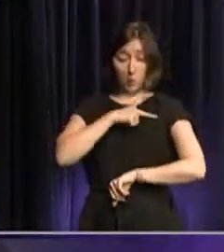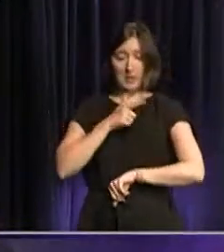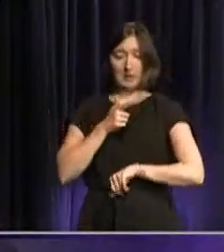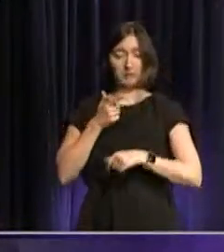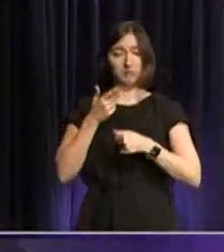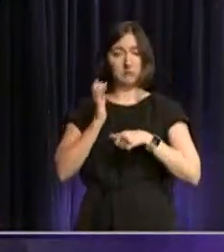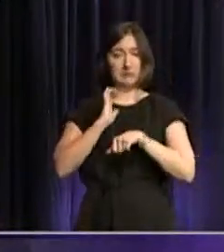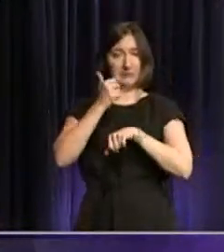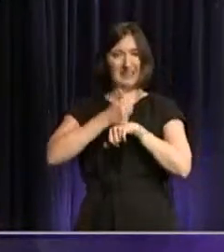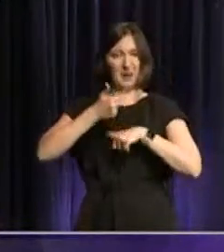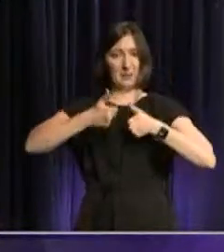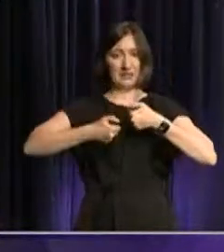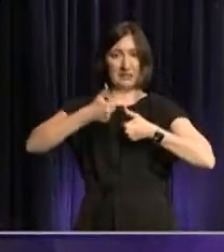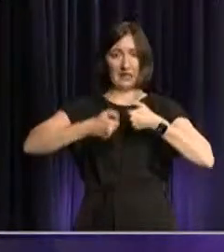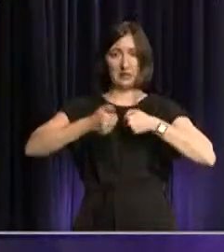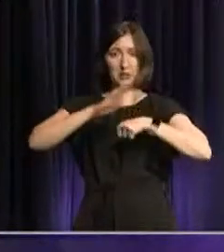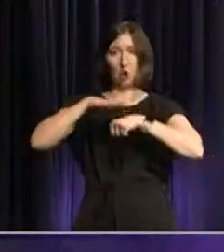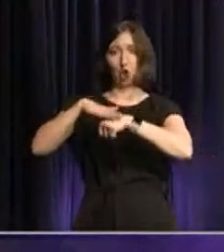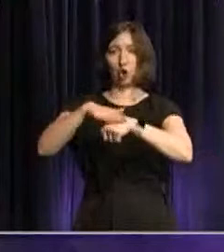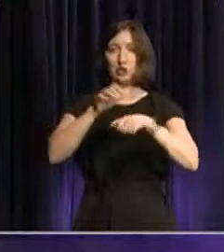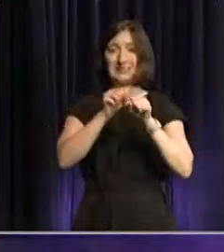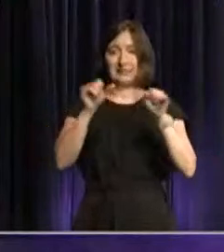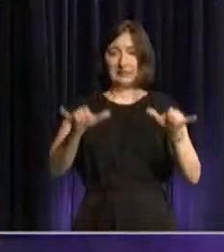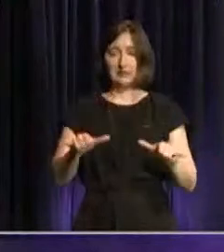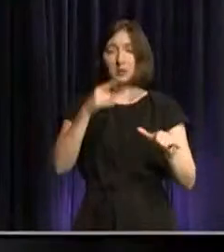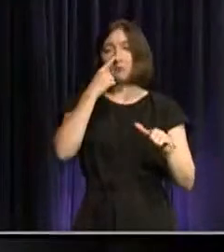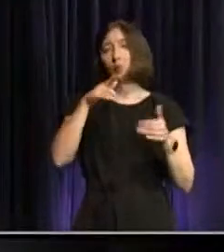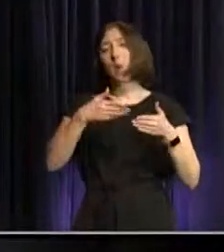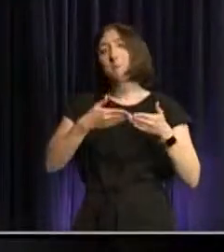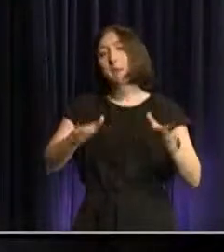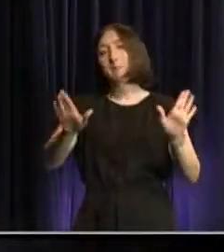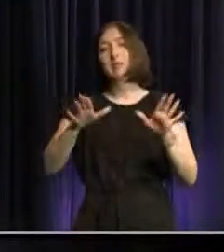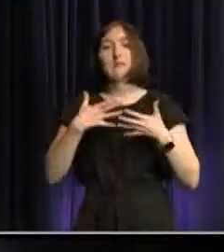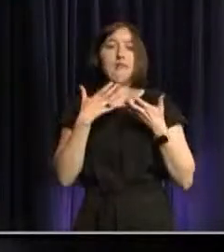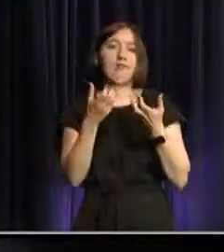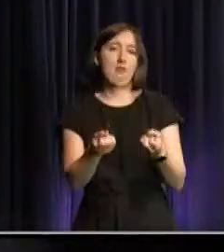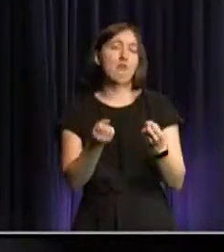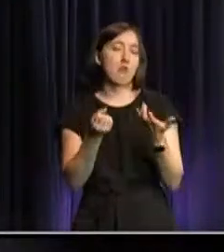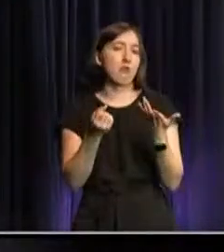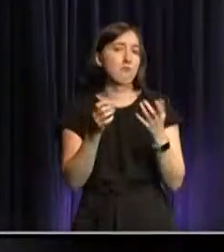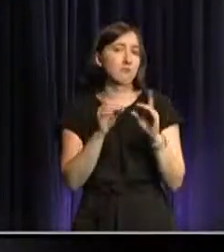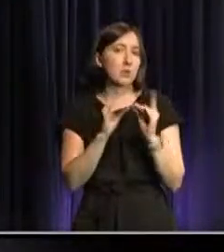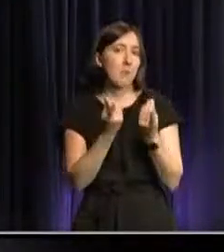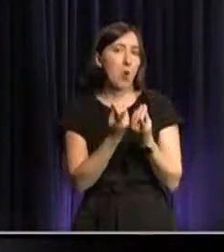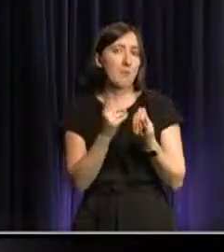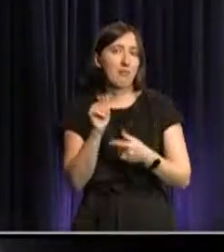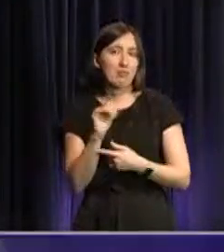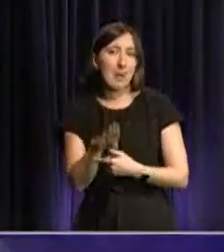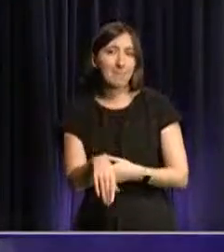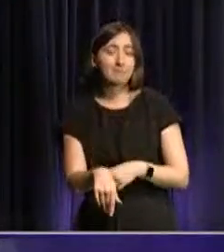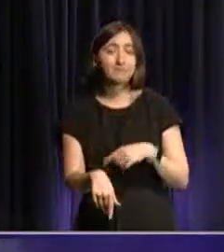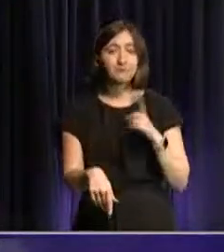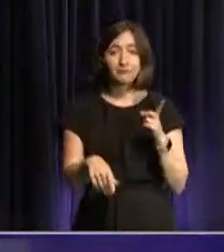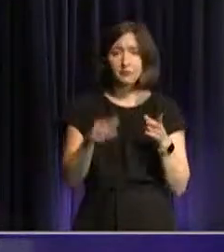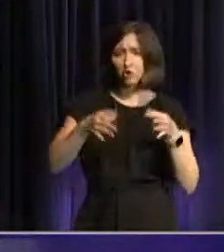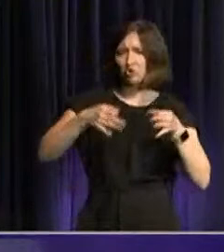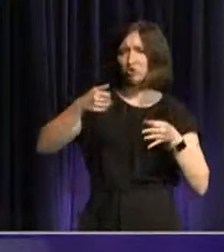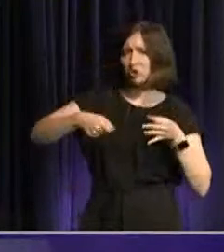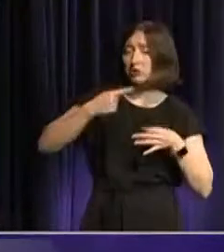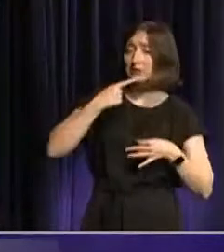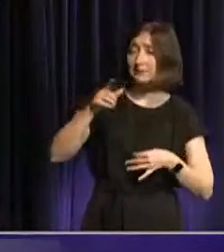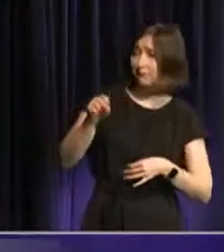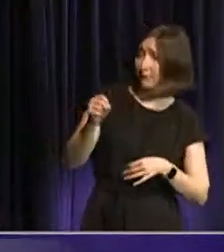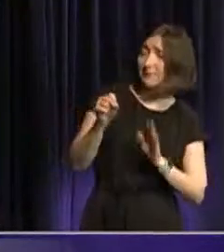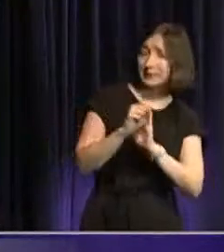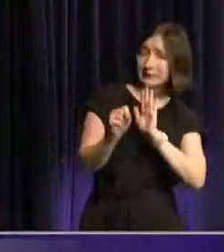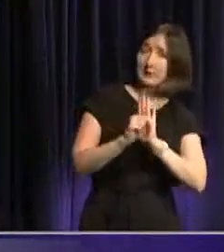vaccines that are available through the public health labs. You know, the state has a register of providers, and then the federal government's also setting